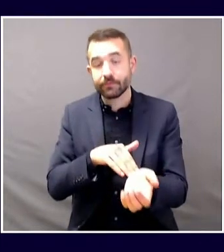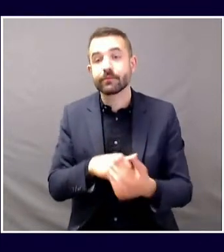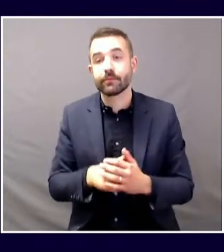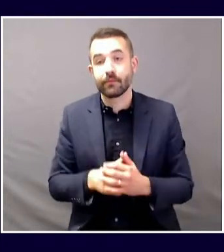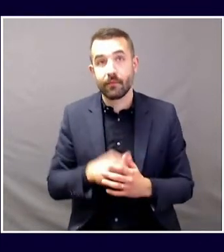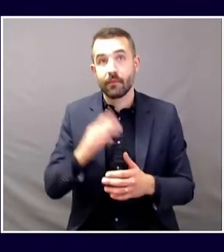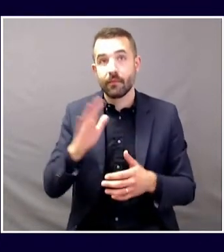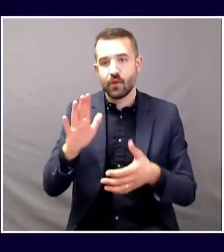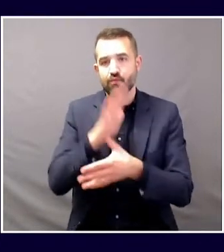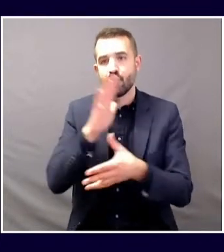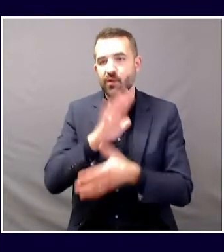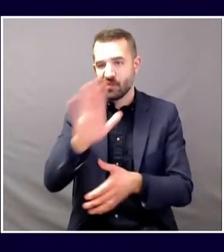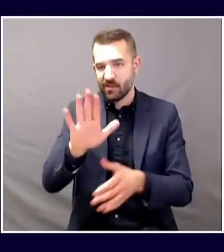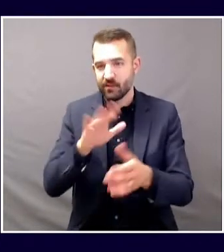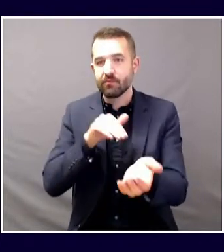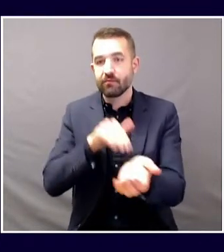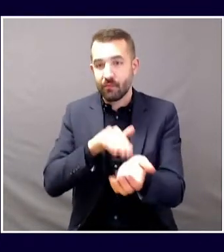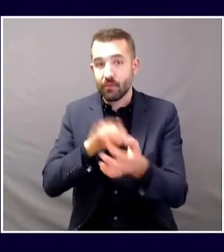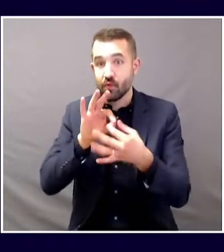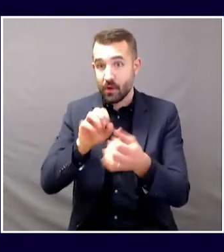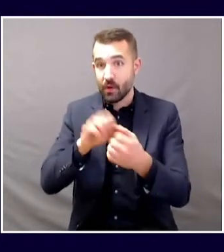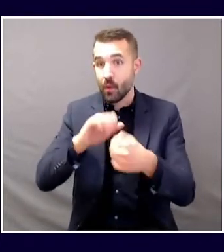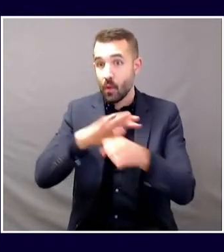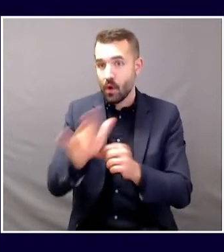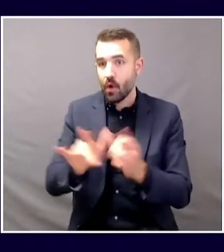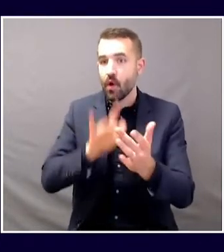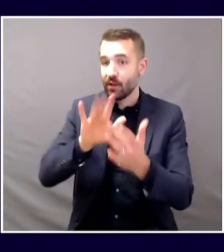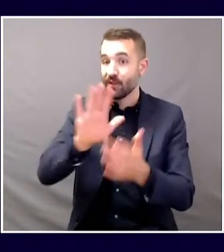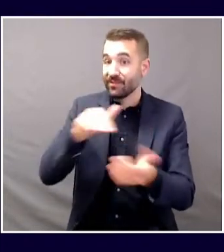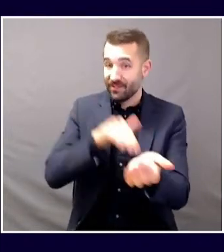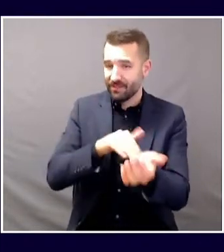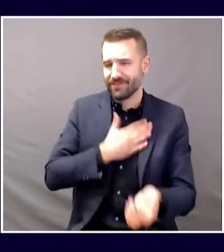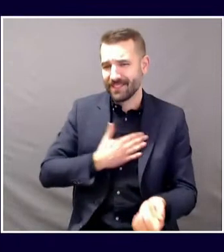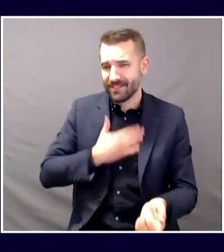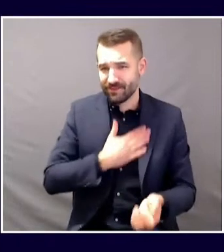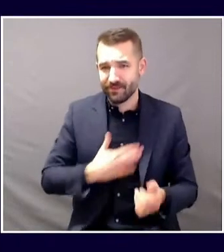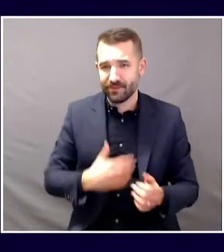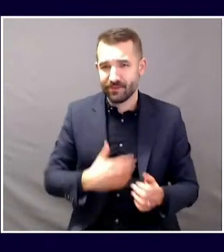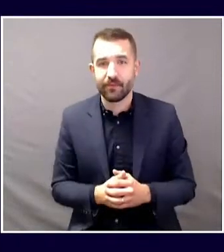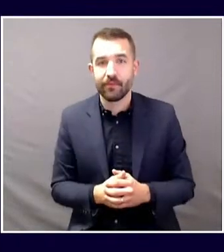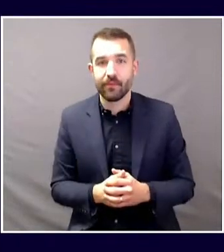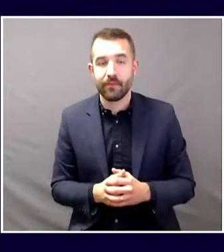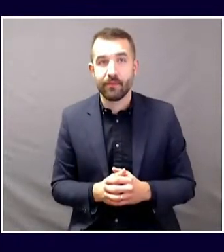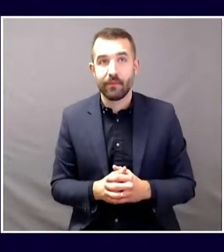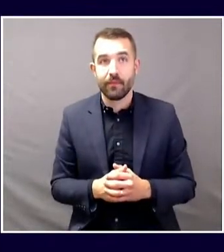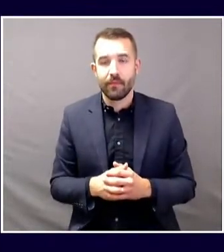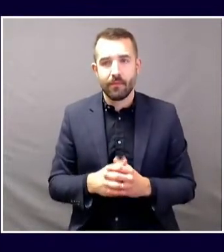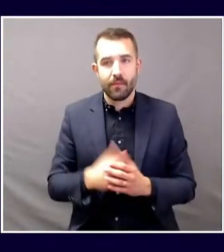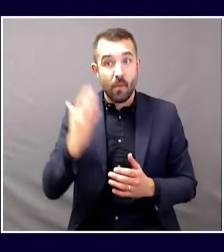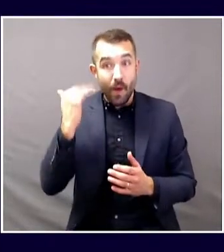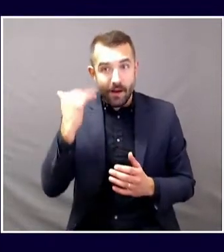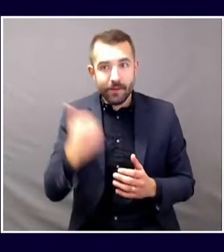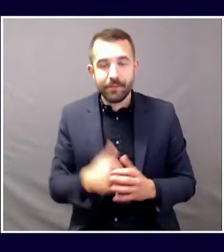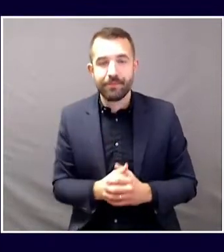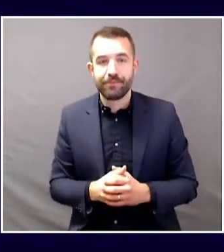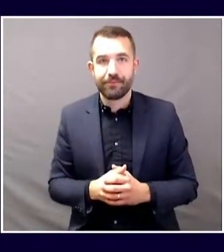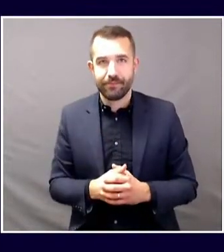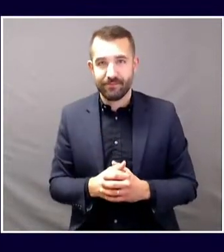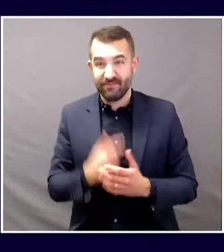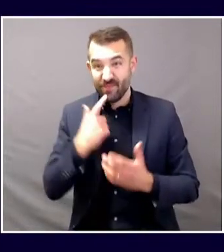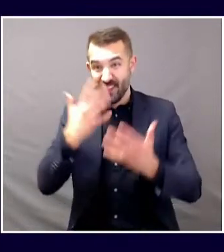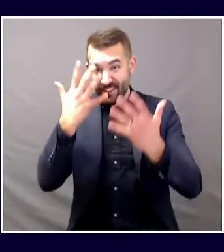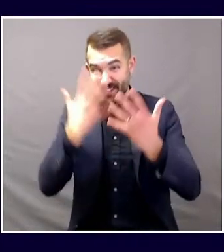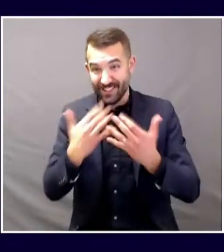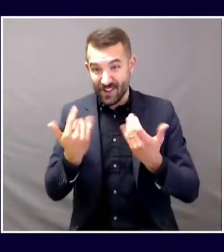COVID. The reason I say that is that one of the unfortunate and insidious aspects of